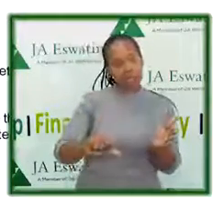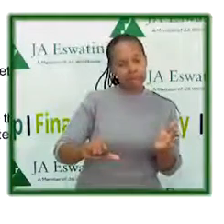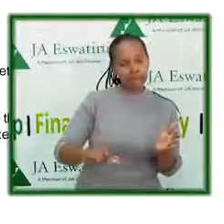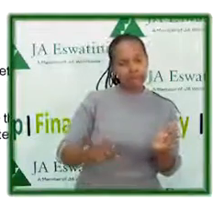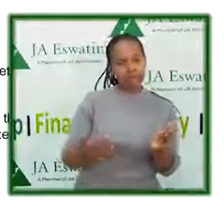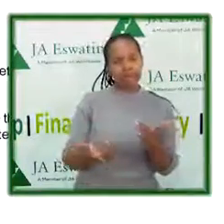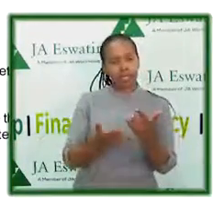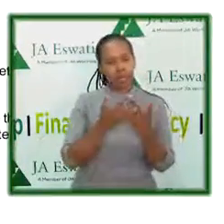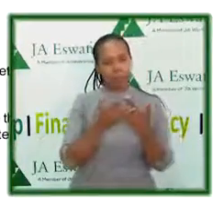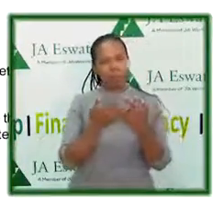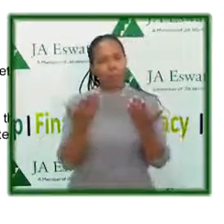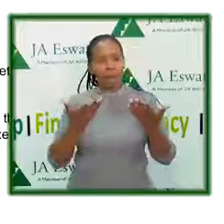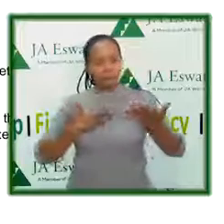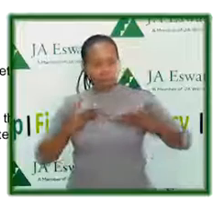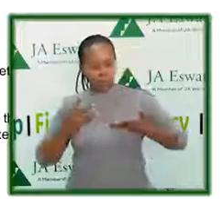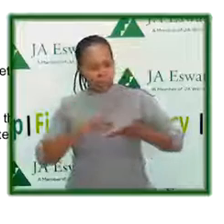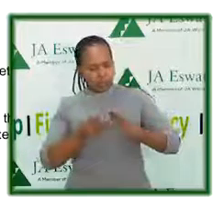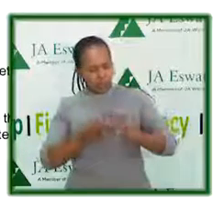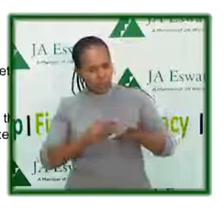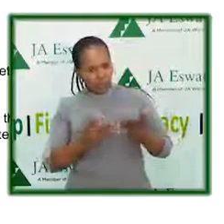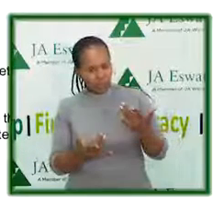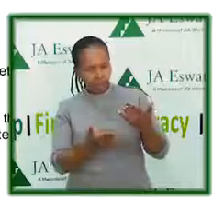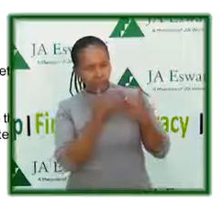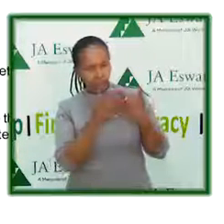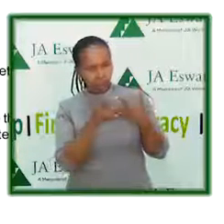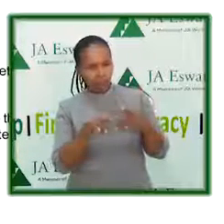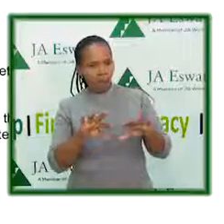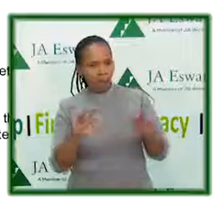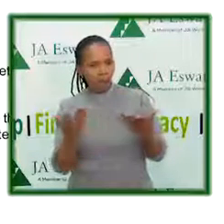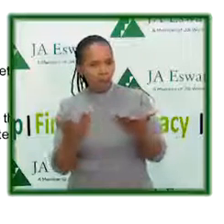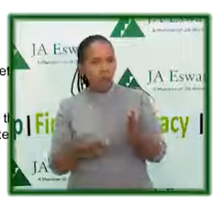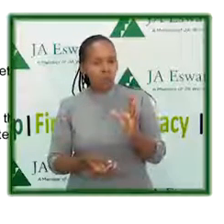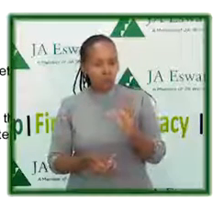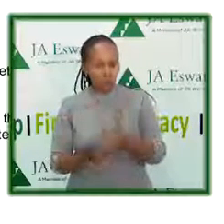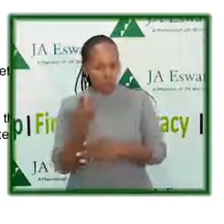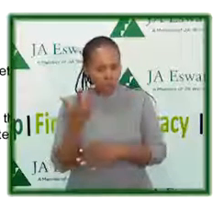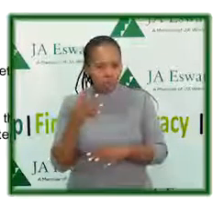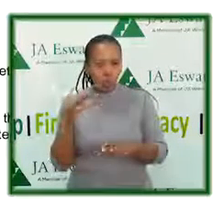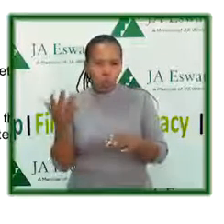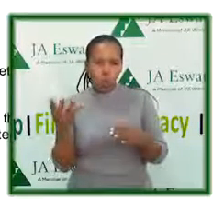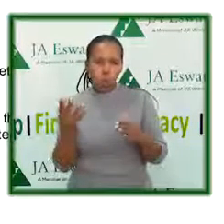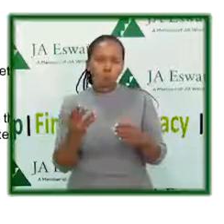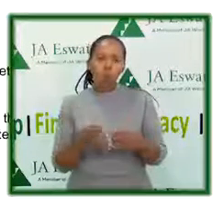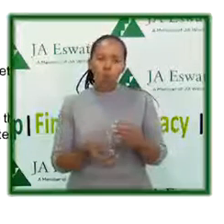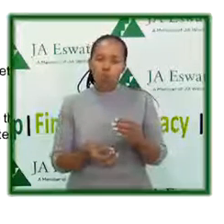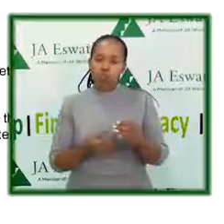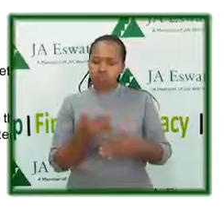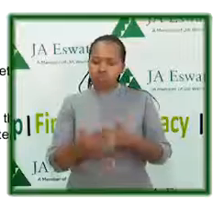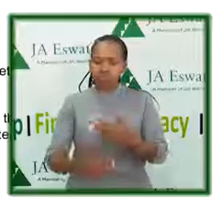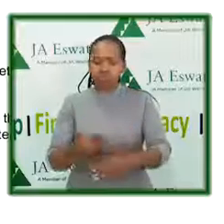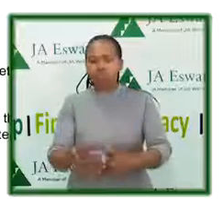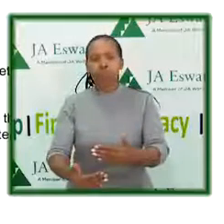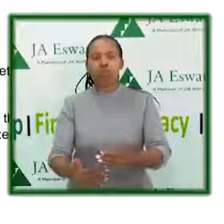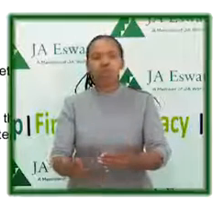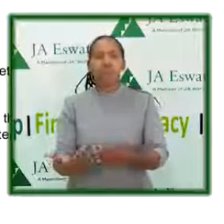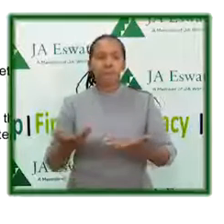that helps you plan, start, and run a business. As I've mentioned that we are